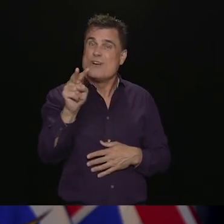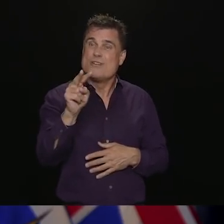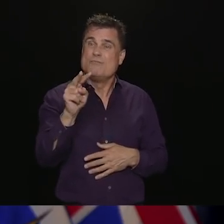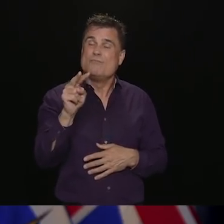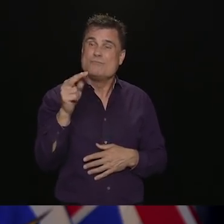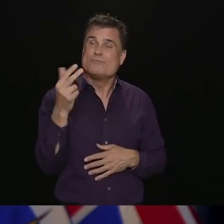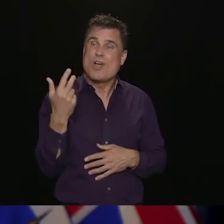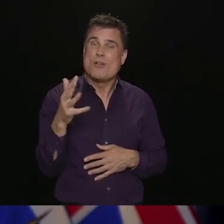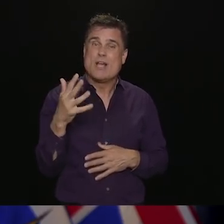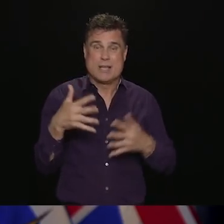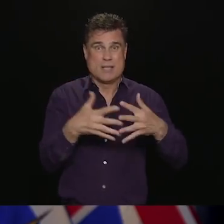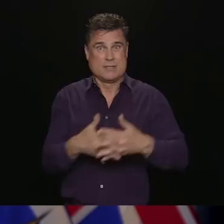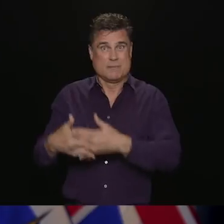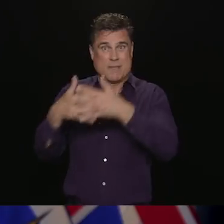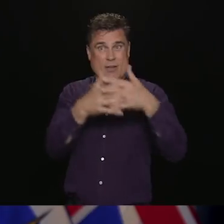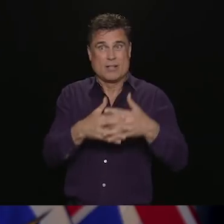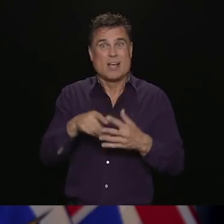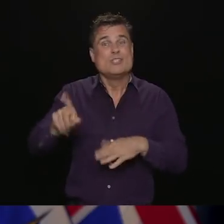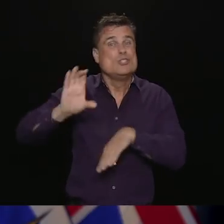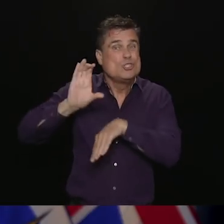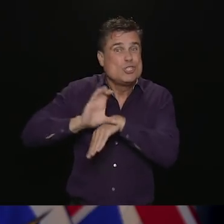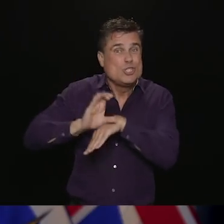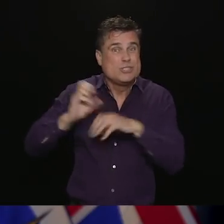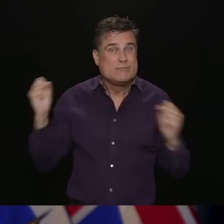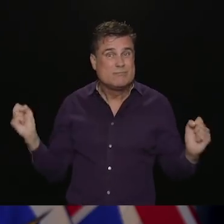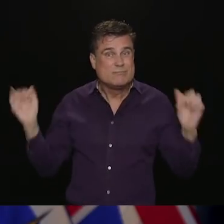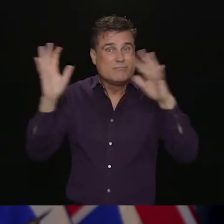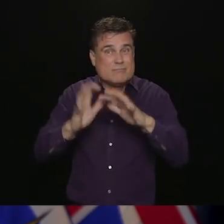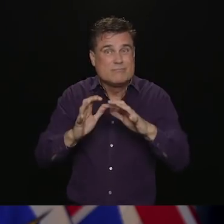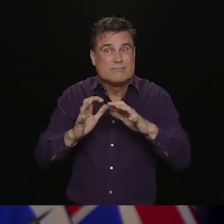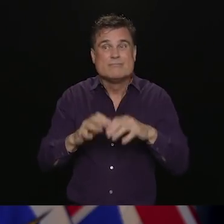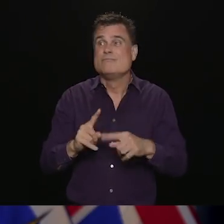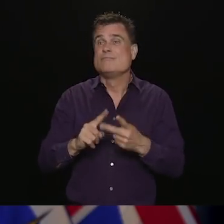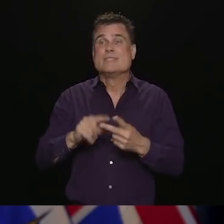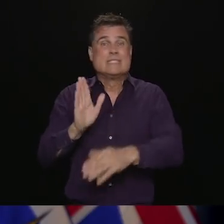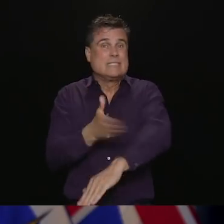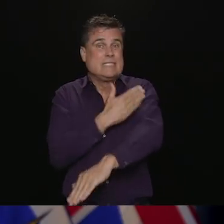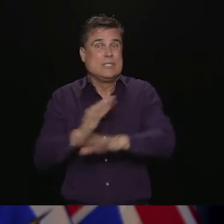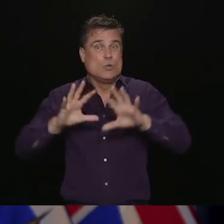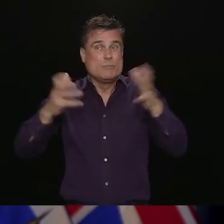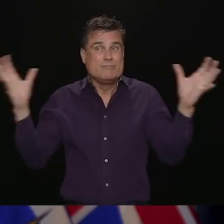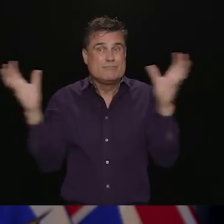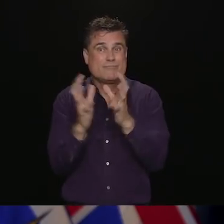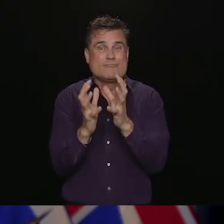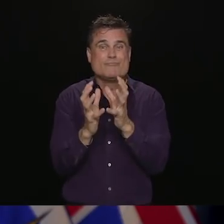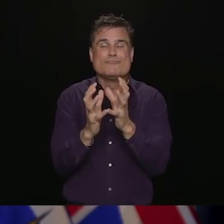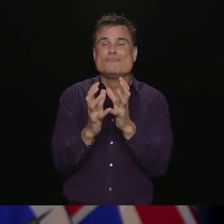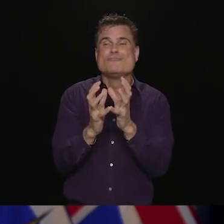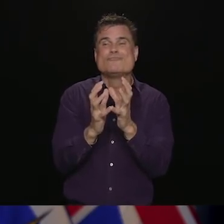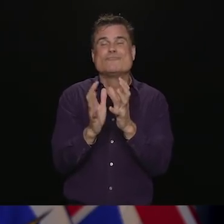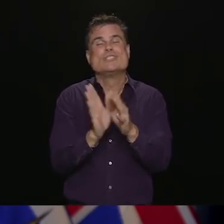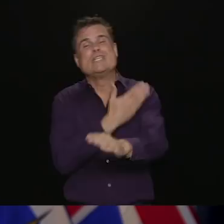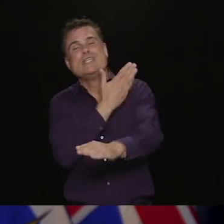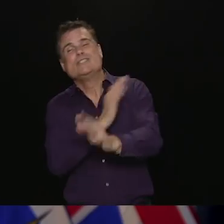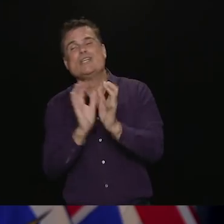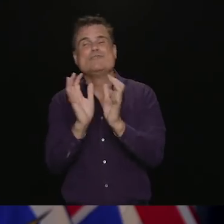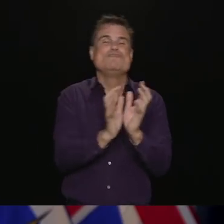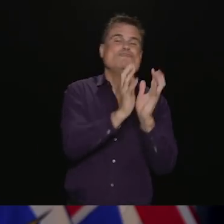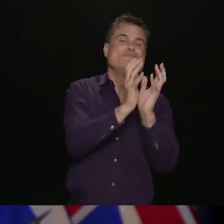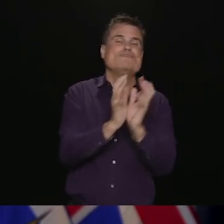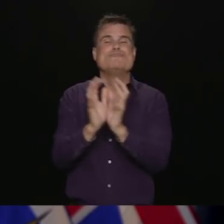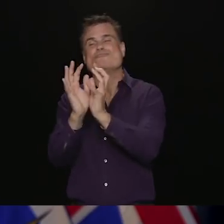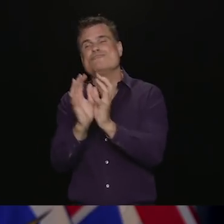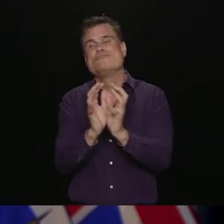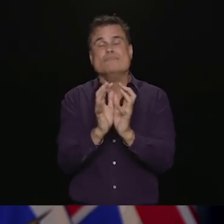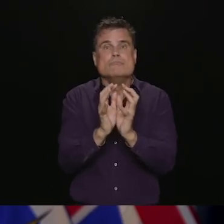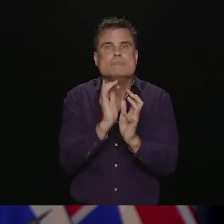in churches, even with physical distancing, have led to transmission of cases, and singing in other situations as well. So